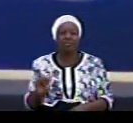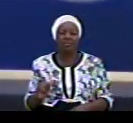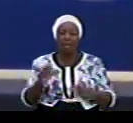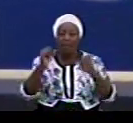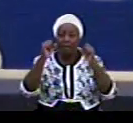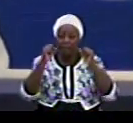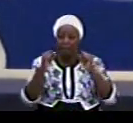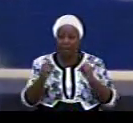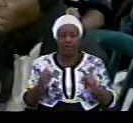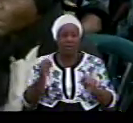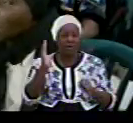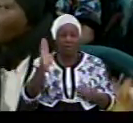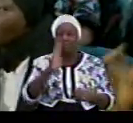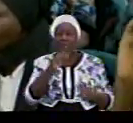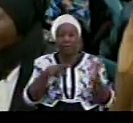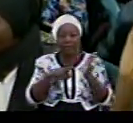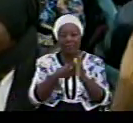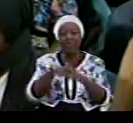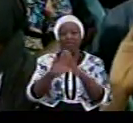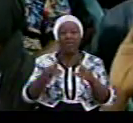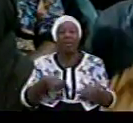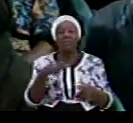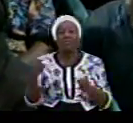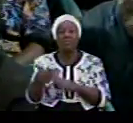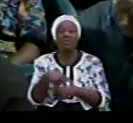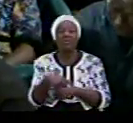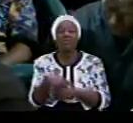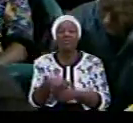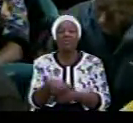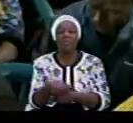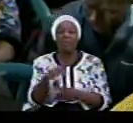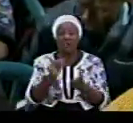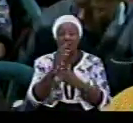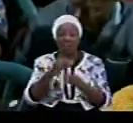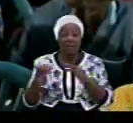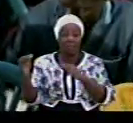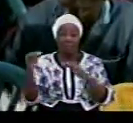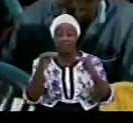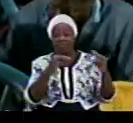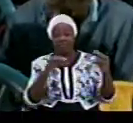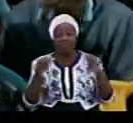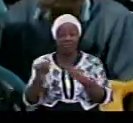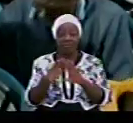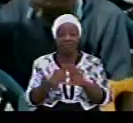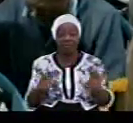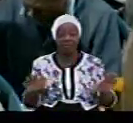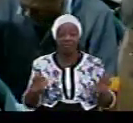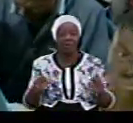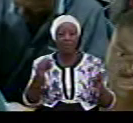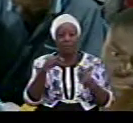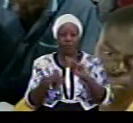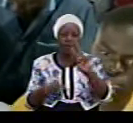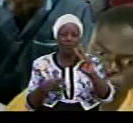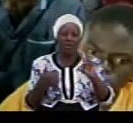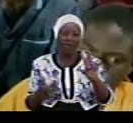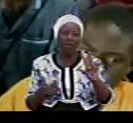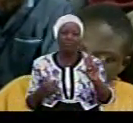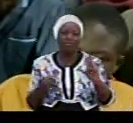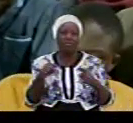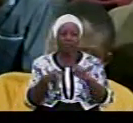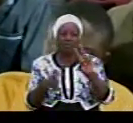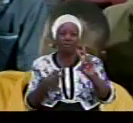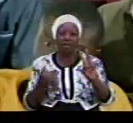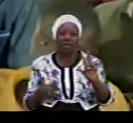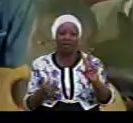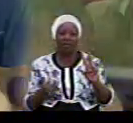be manifest in your life today. That's the battleground. I come to point number two. Point number two now,